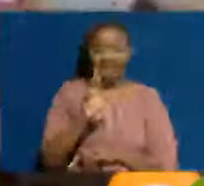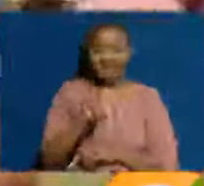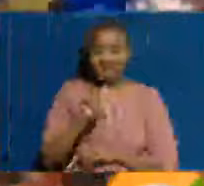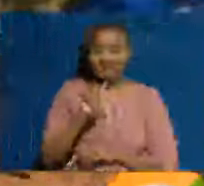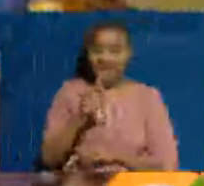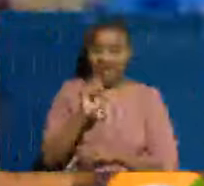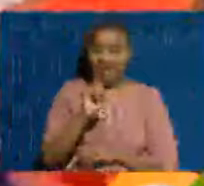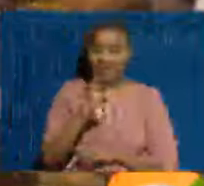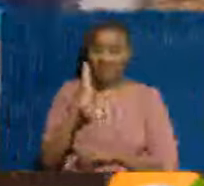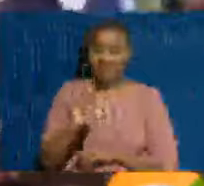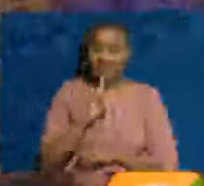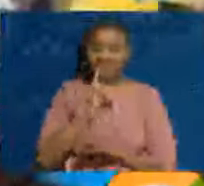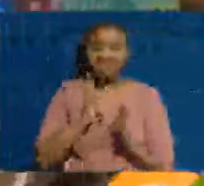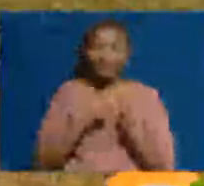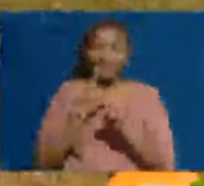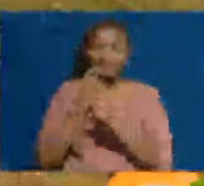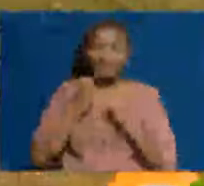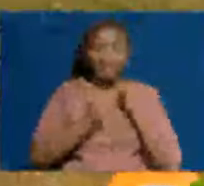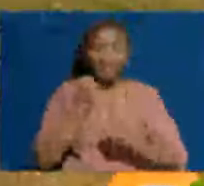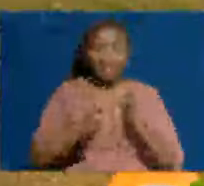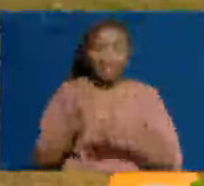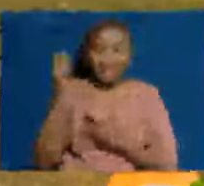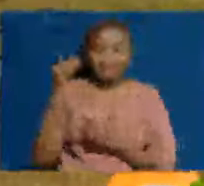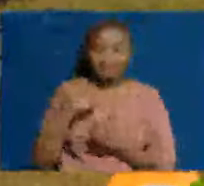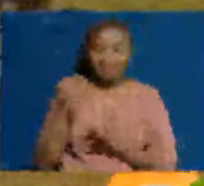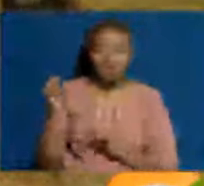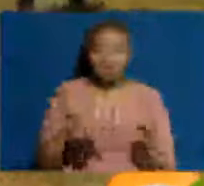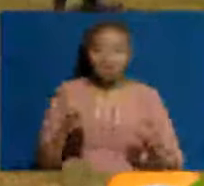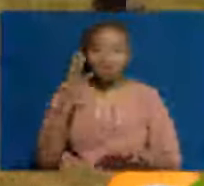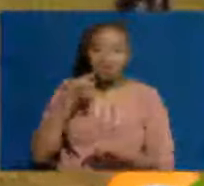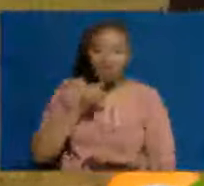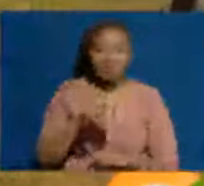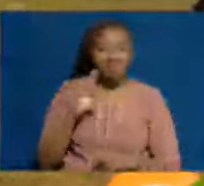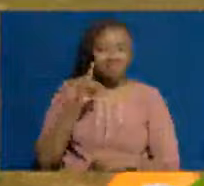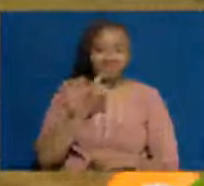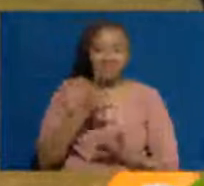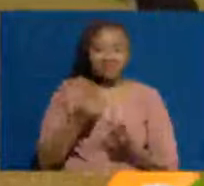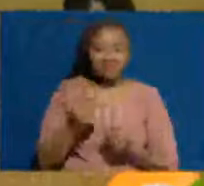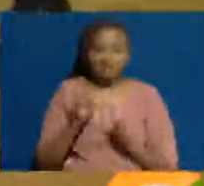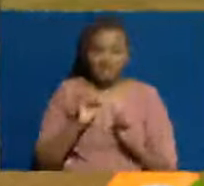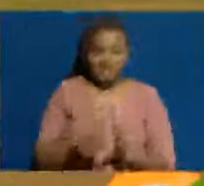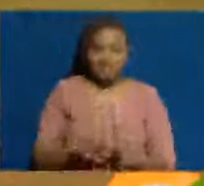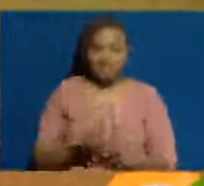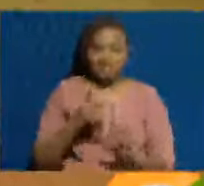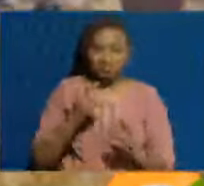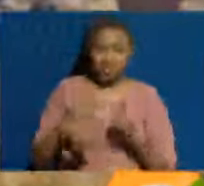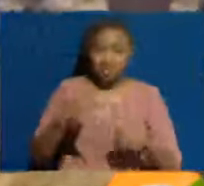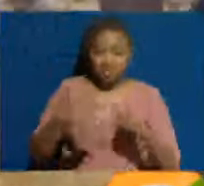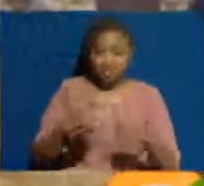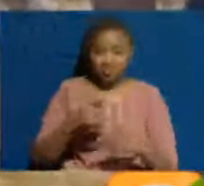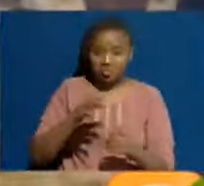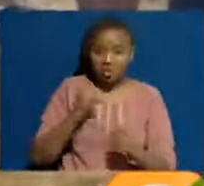other upcoming athletes are expected at what has been touted to be among the toughest courses due to the terrain at